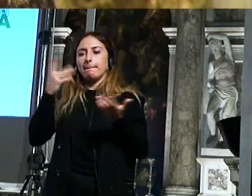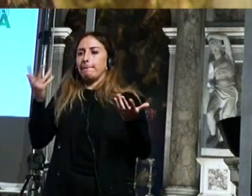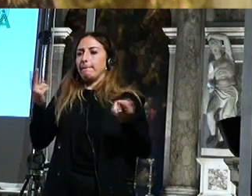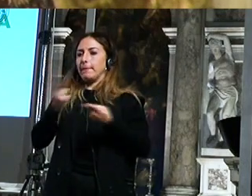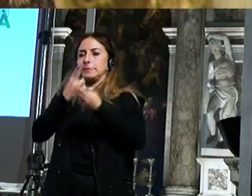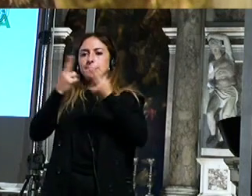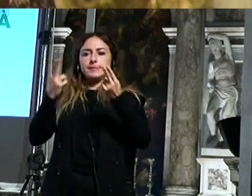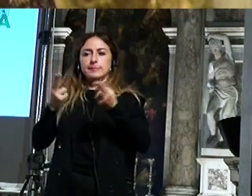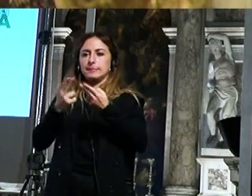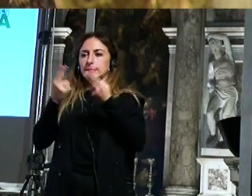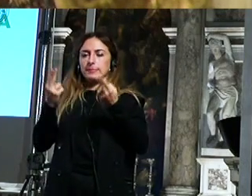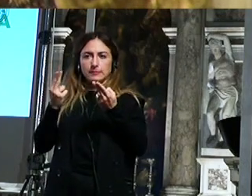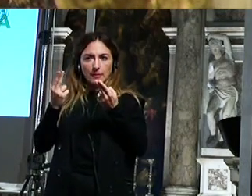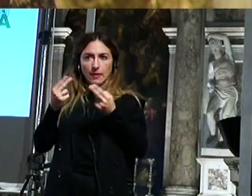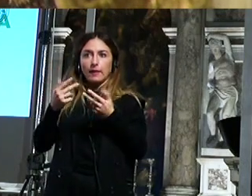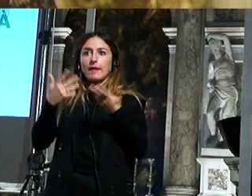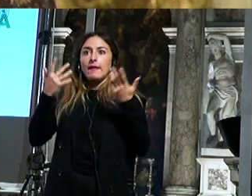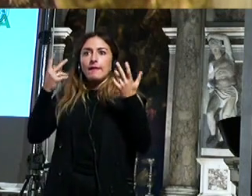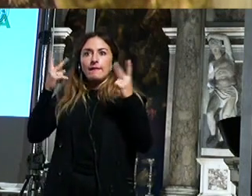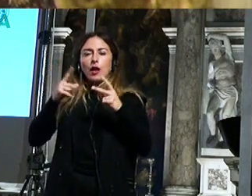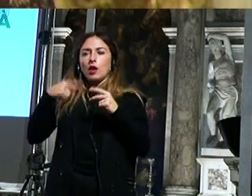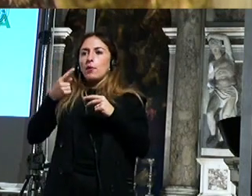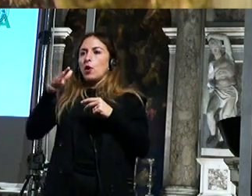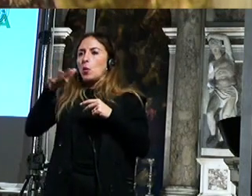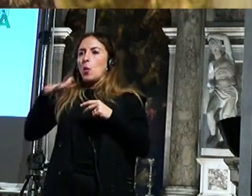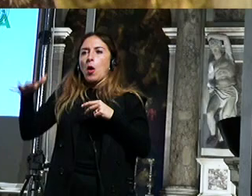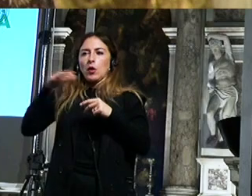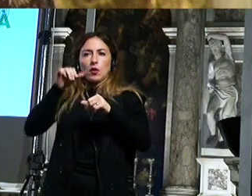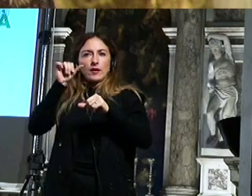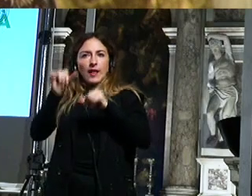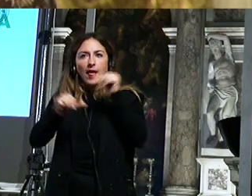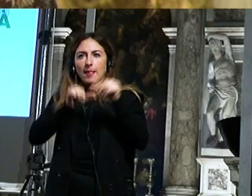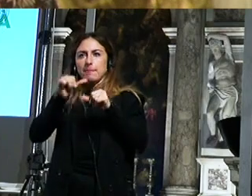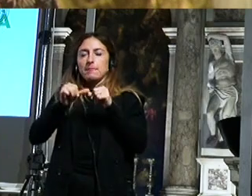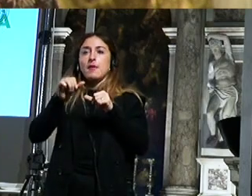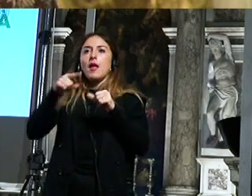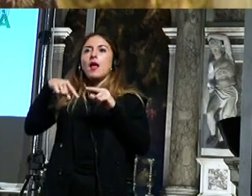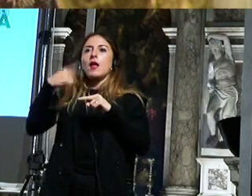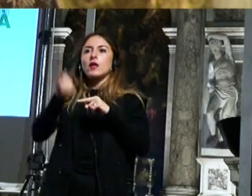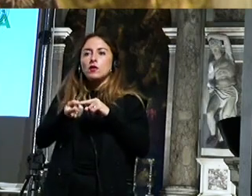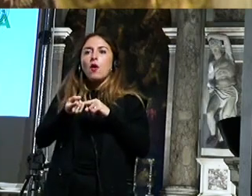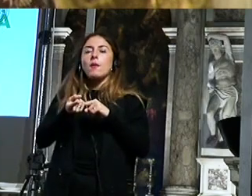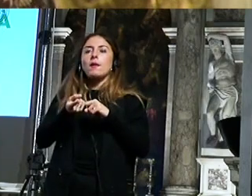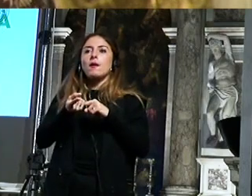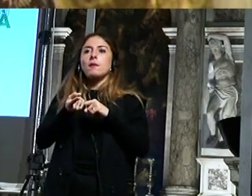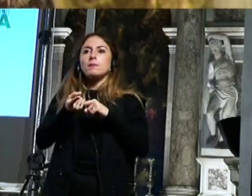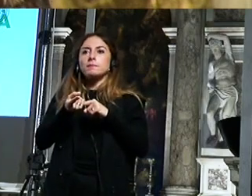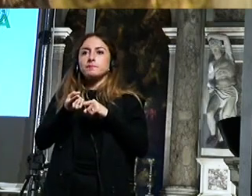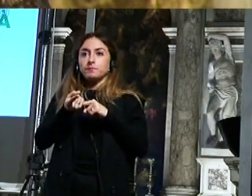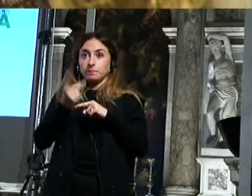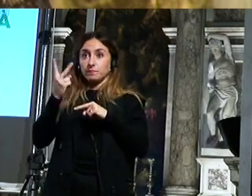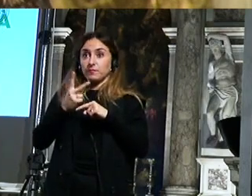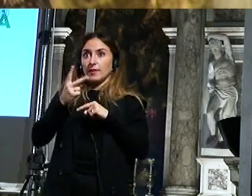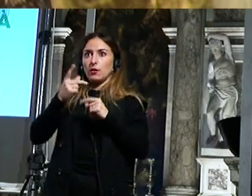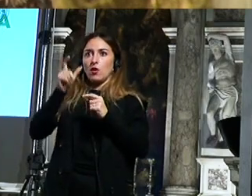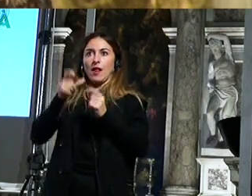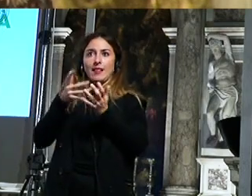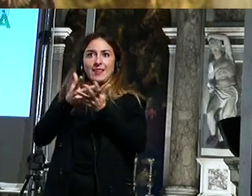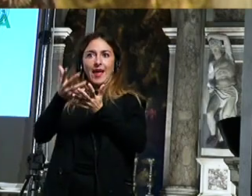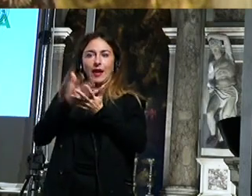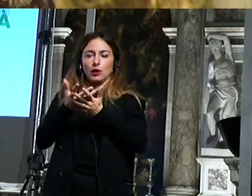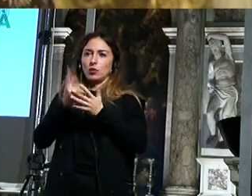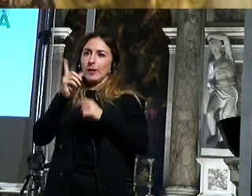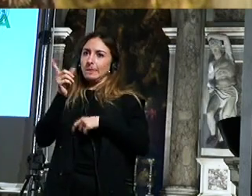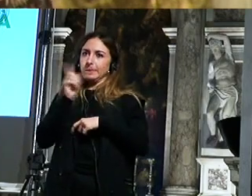some point, although the narrator remains the same, the story is hijacked by another character, her best